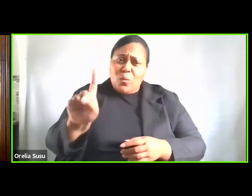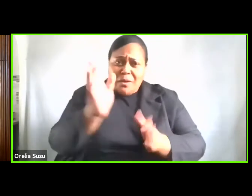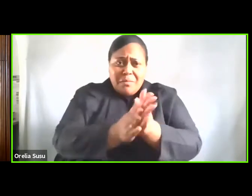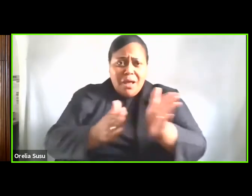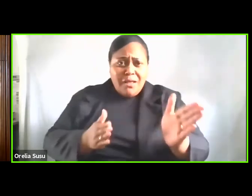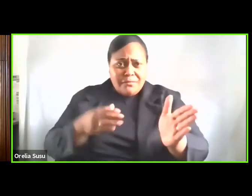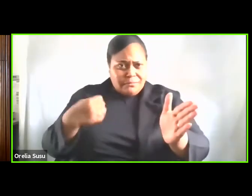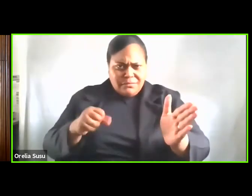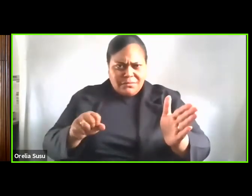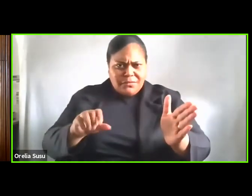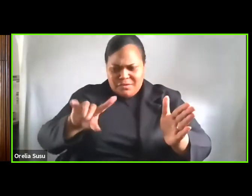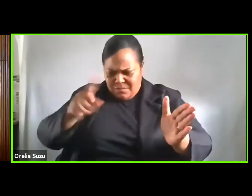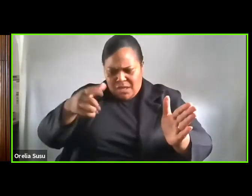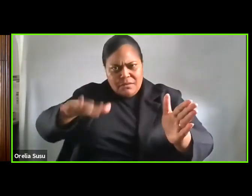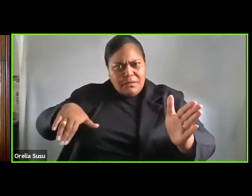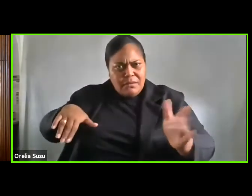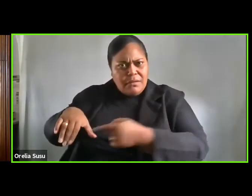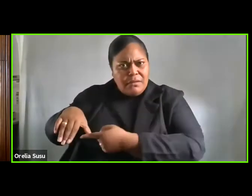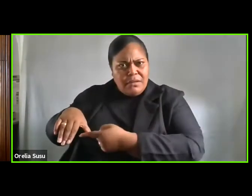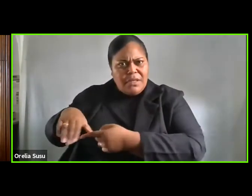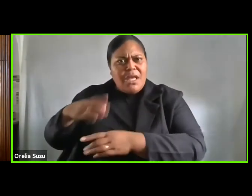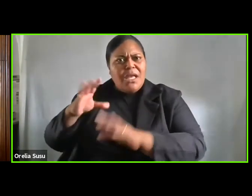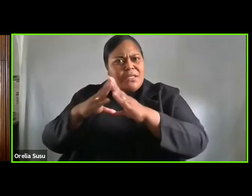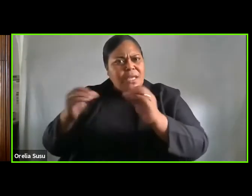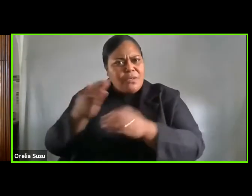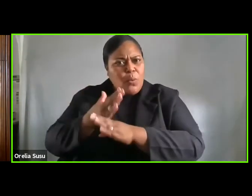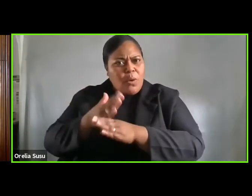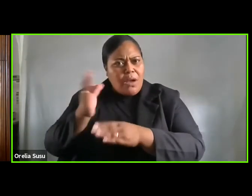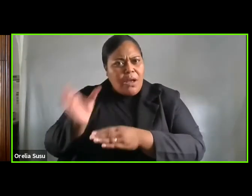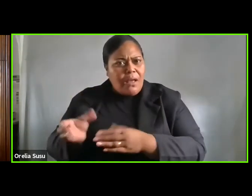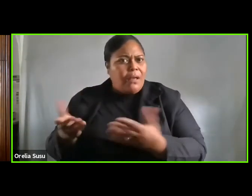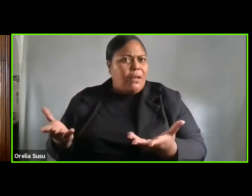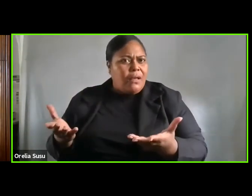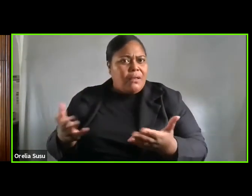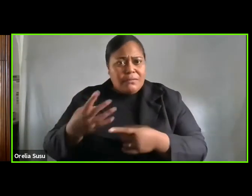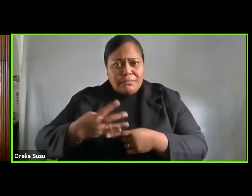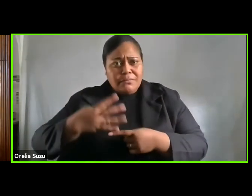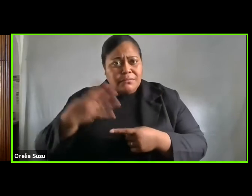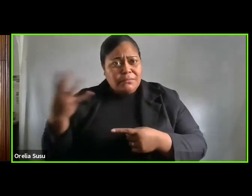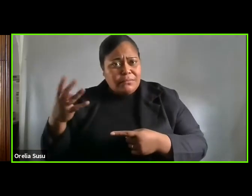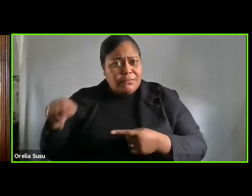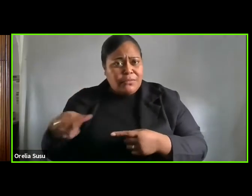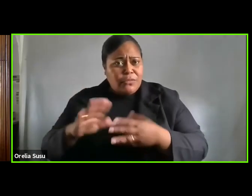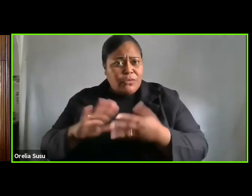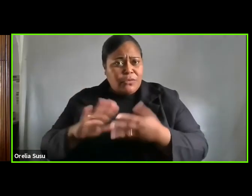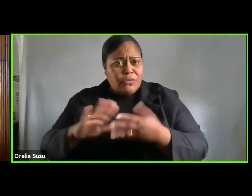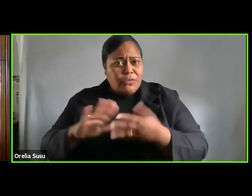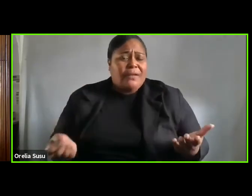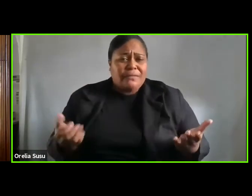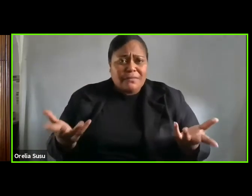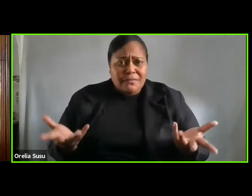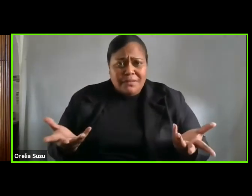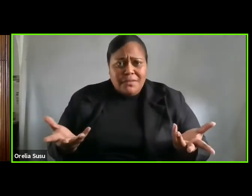of um sex workers we don't want to look at the issues lgbtqi community so how does this really imply the work